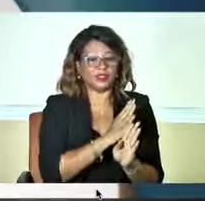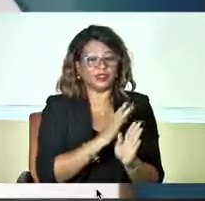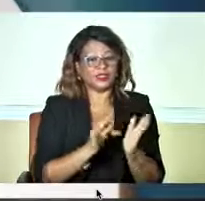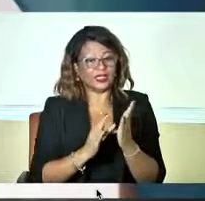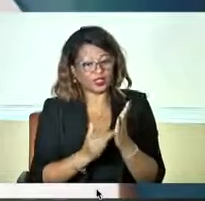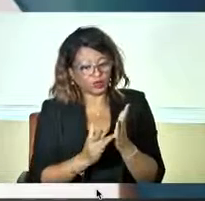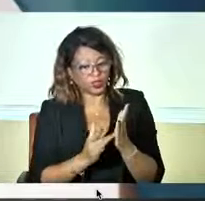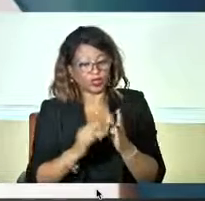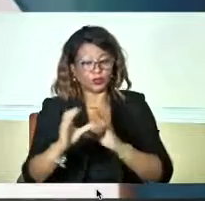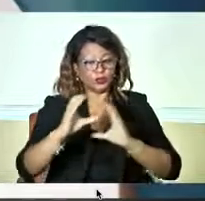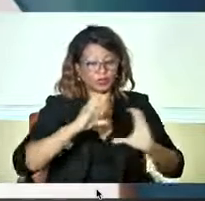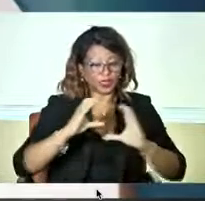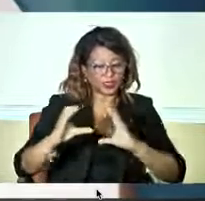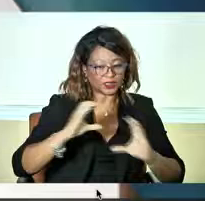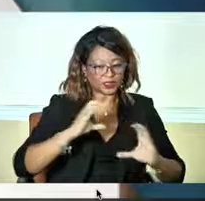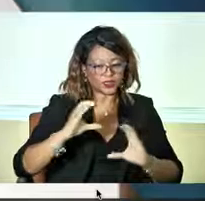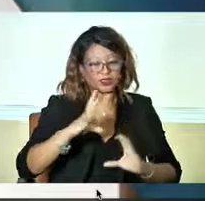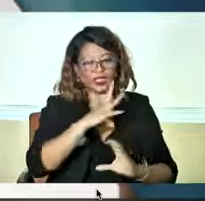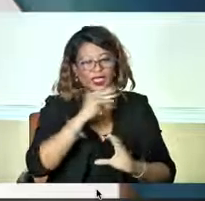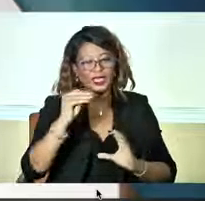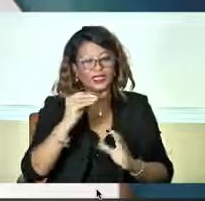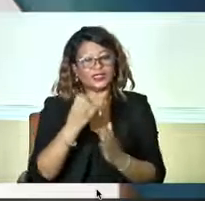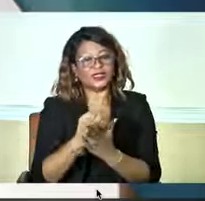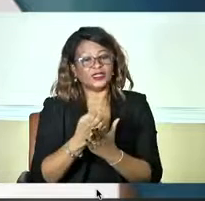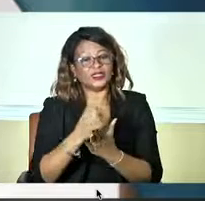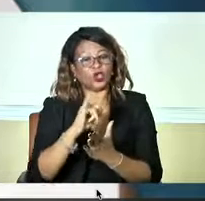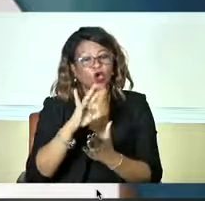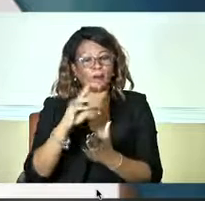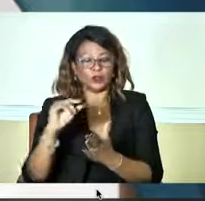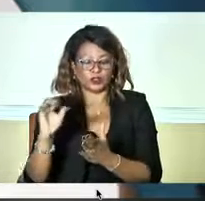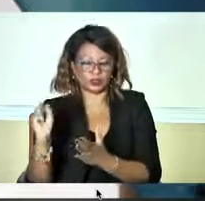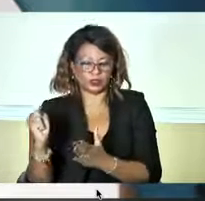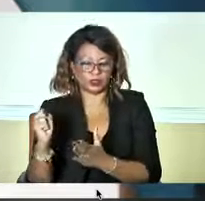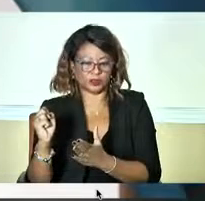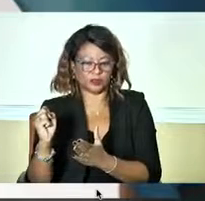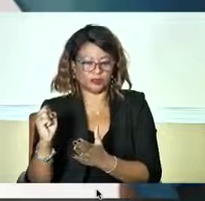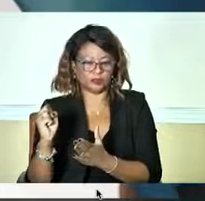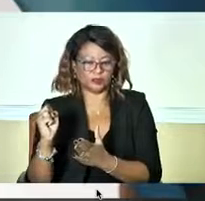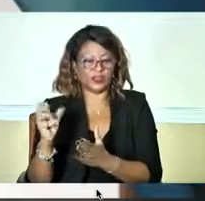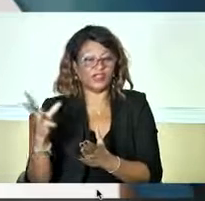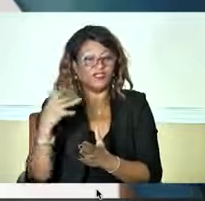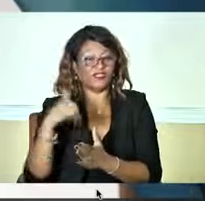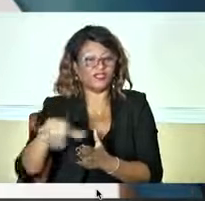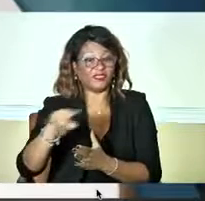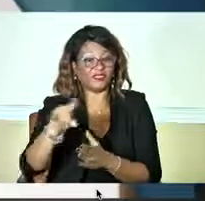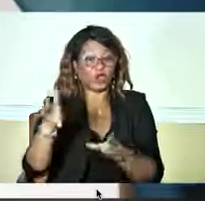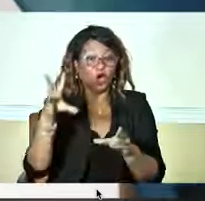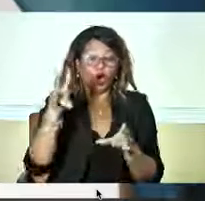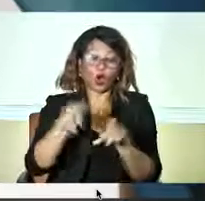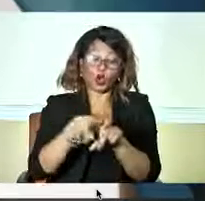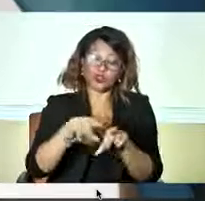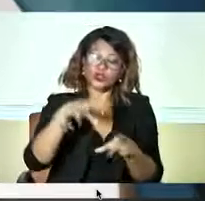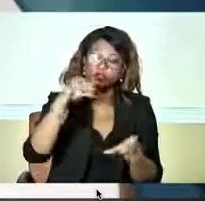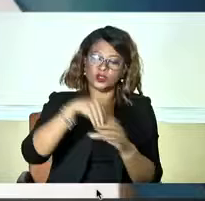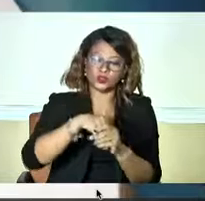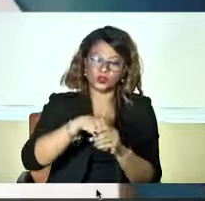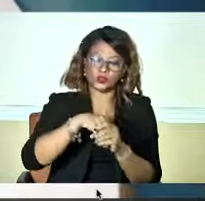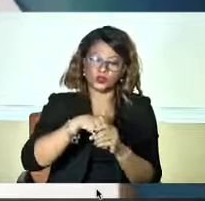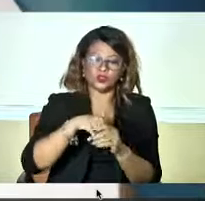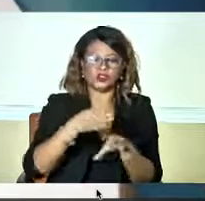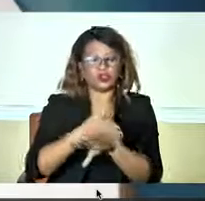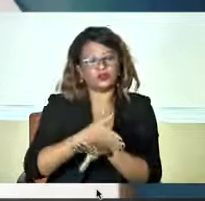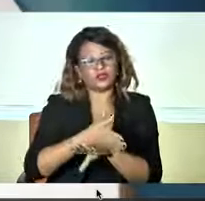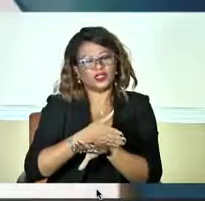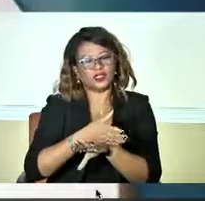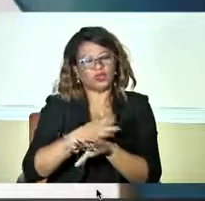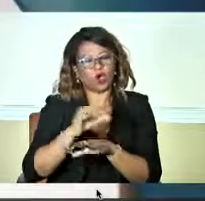electronic communications, and e-commerce. These also include the oversight of the Office of the